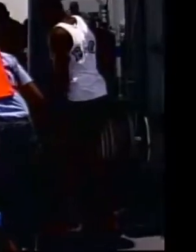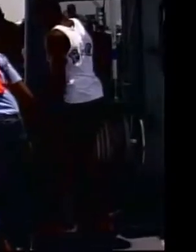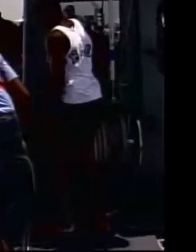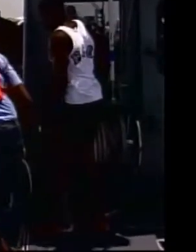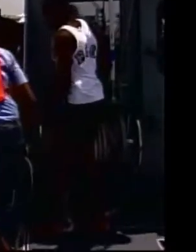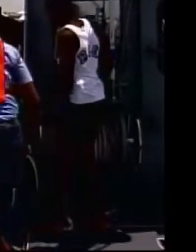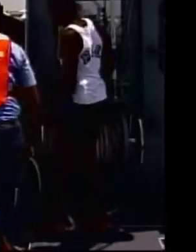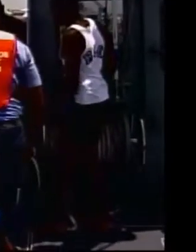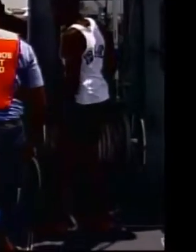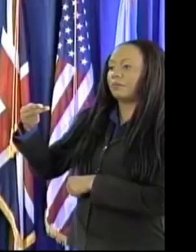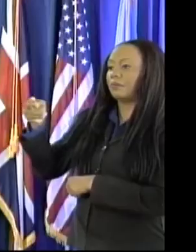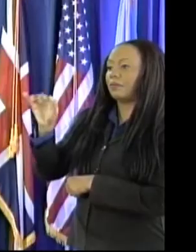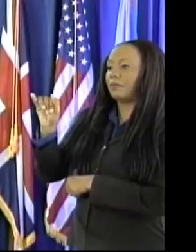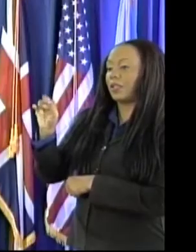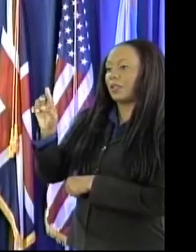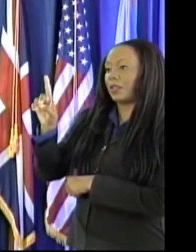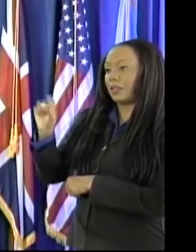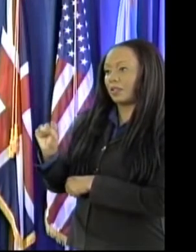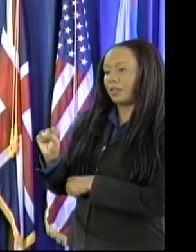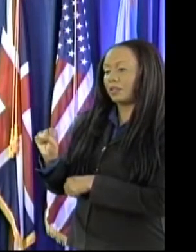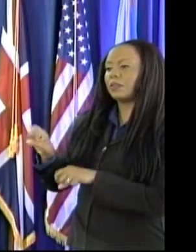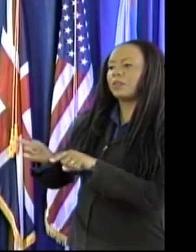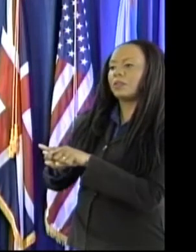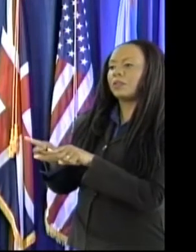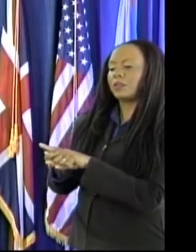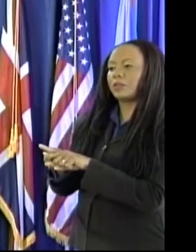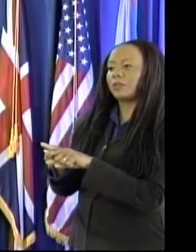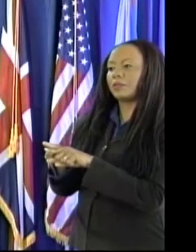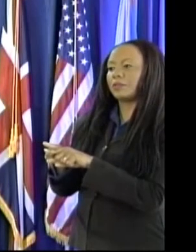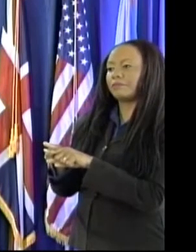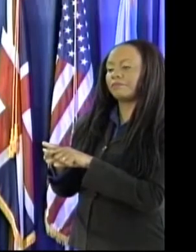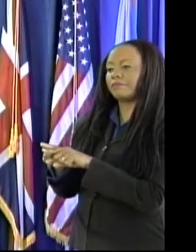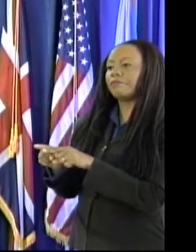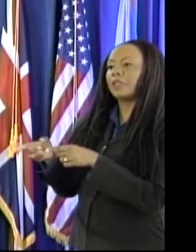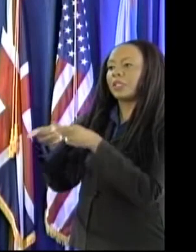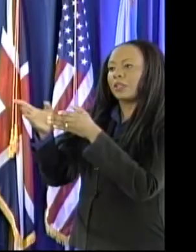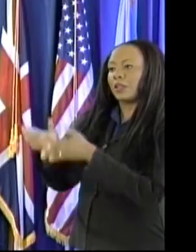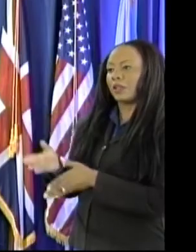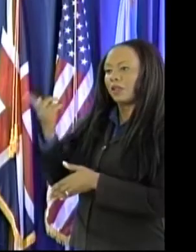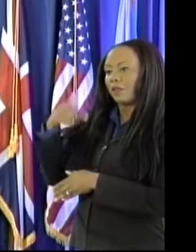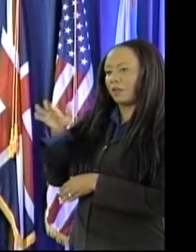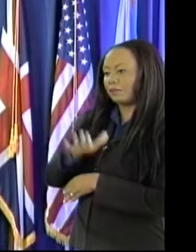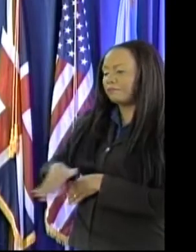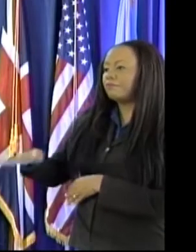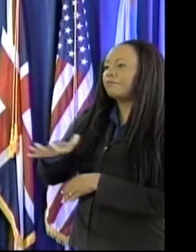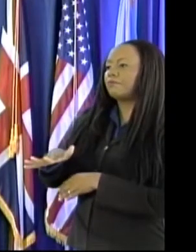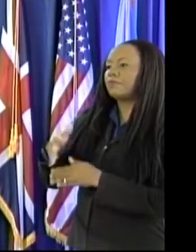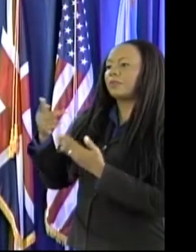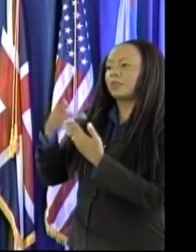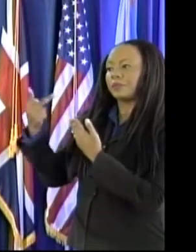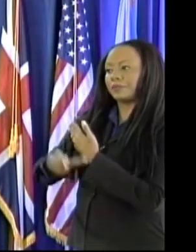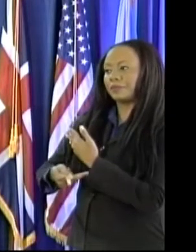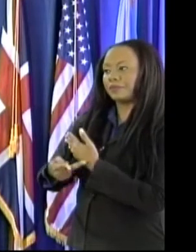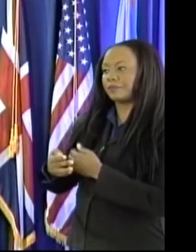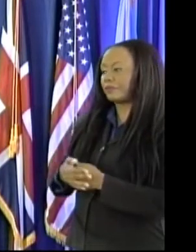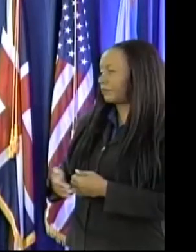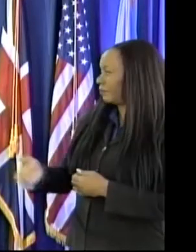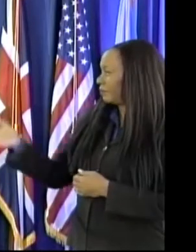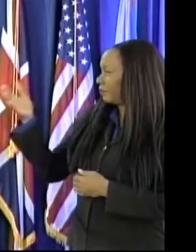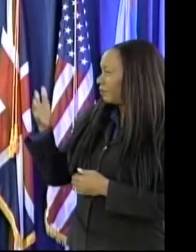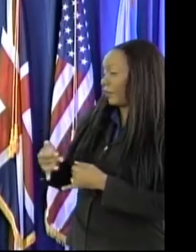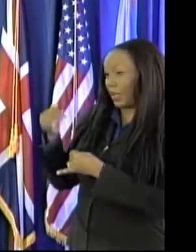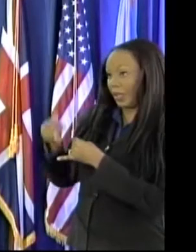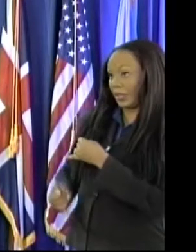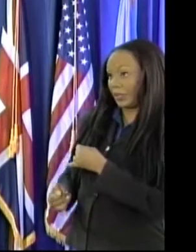threats facing the region. Co-director of Barbados for Exercise Tradewinds, Major Carlos Lovell, says the ultimate goal of this